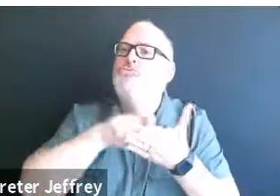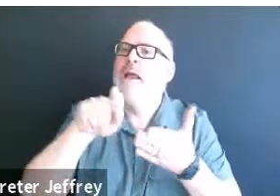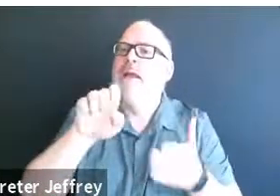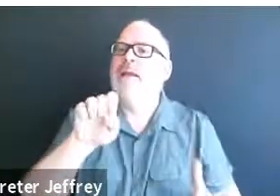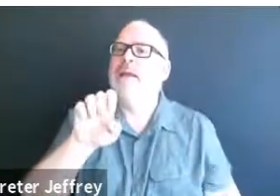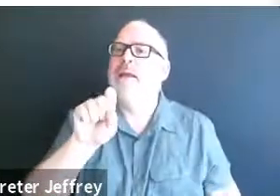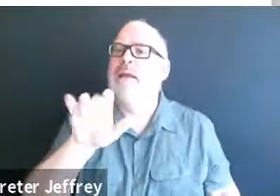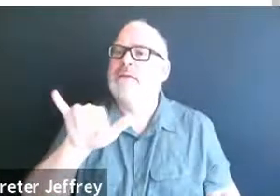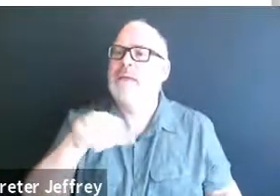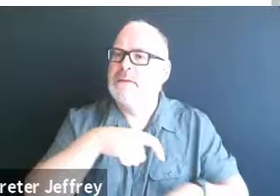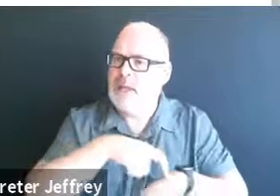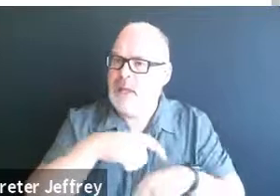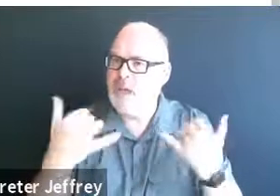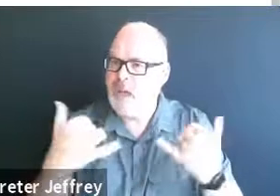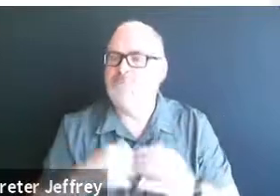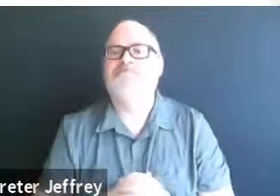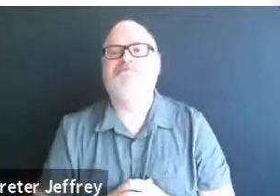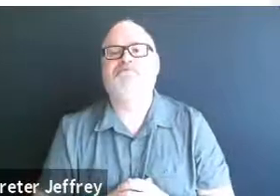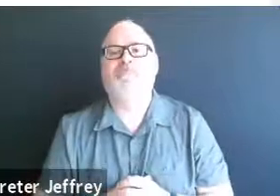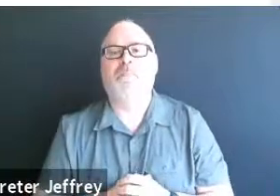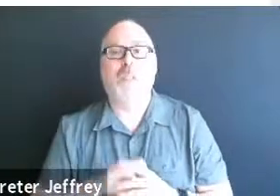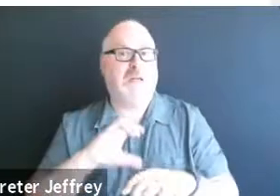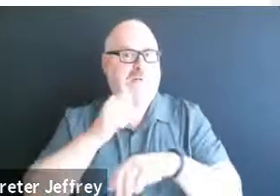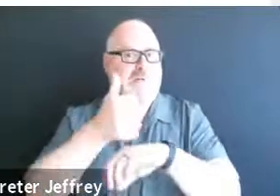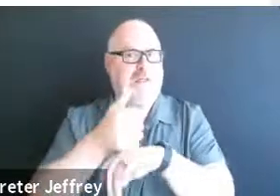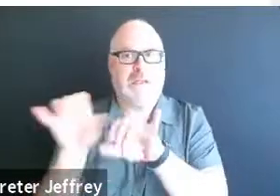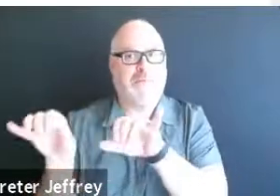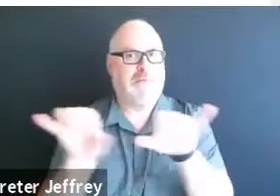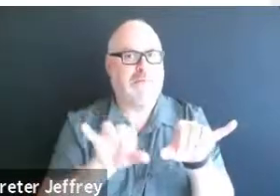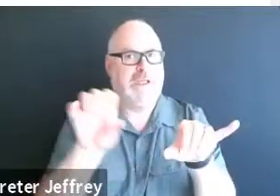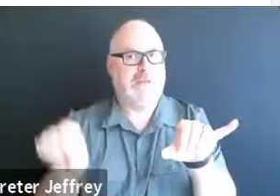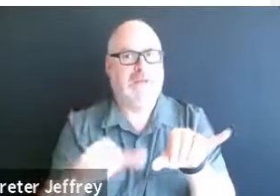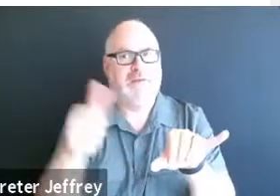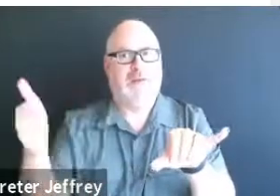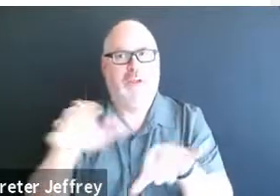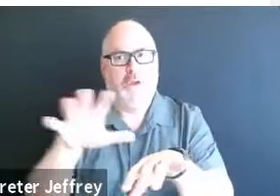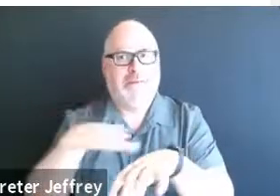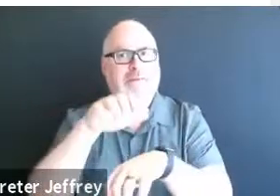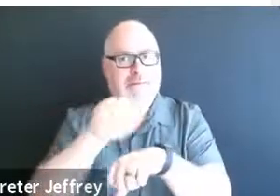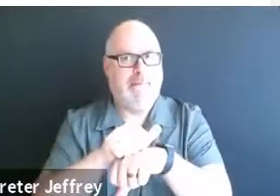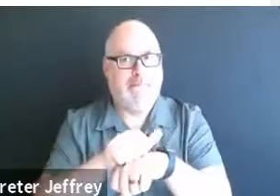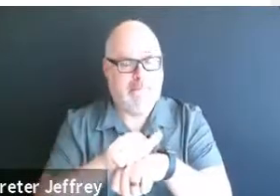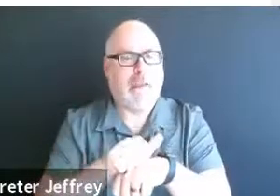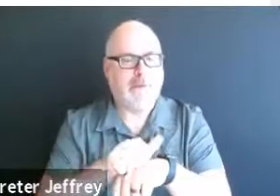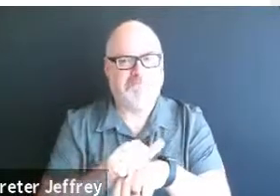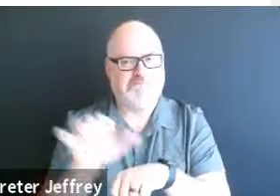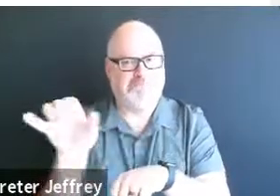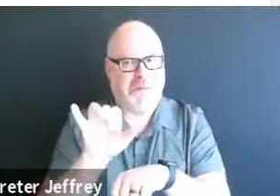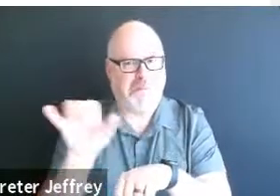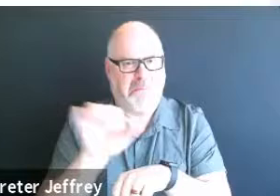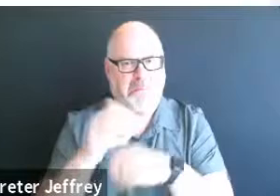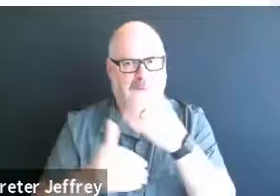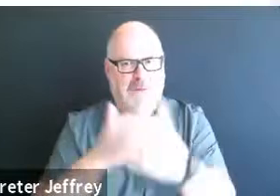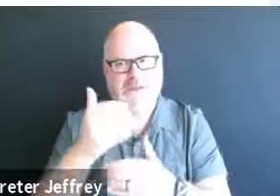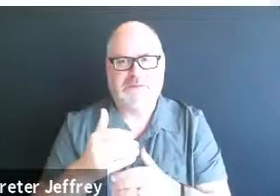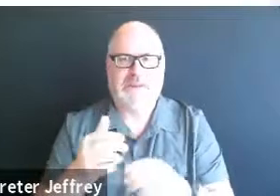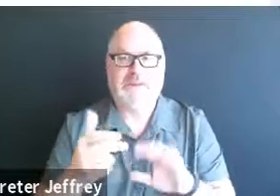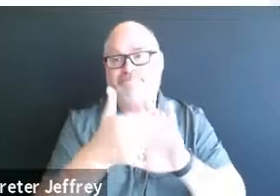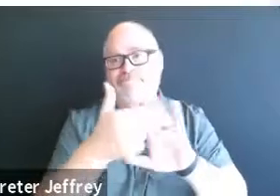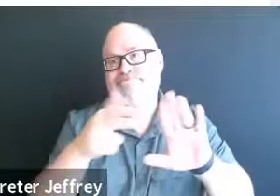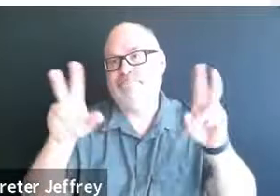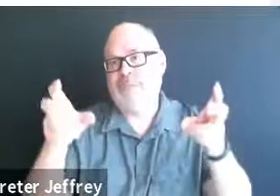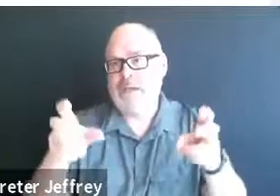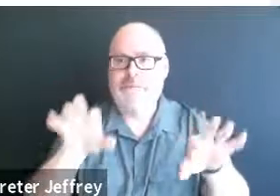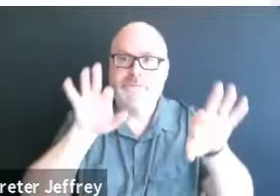and now I want them to write up a brief essay. So I'm going to set this up like I would any other assignment in Canvas. I'm going